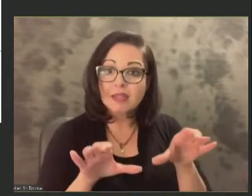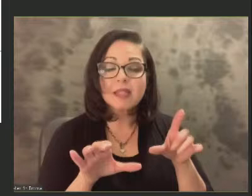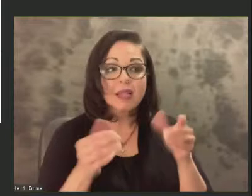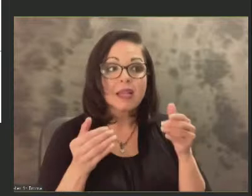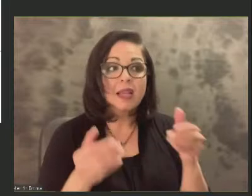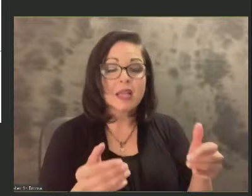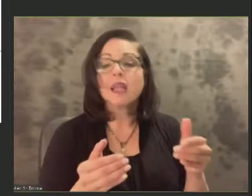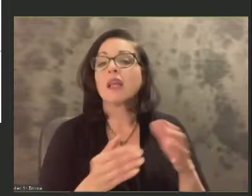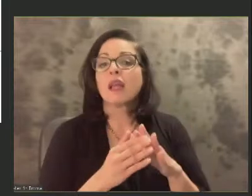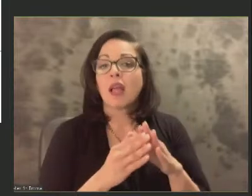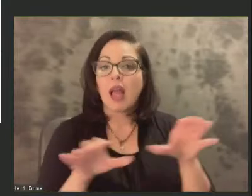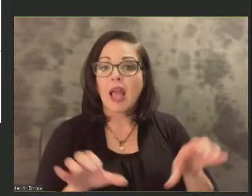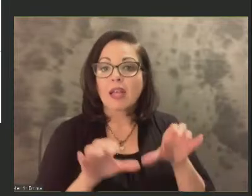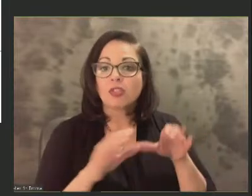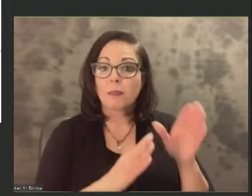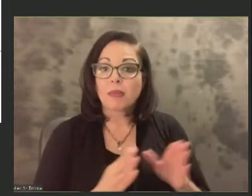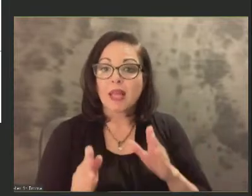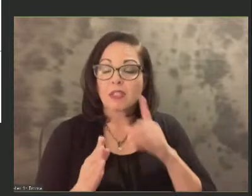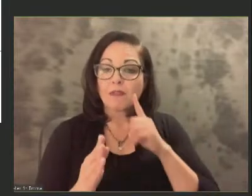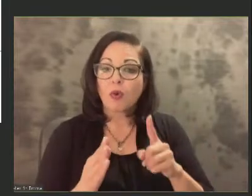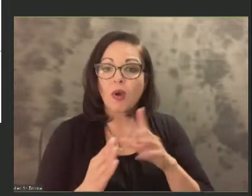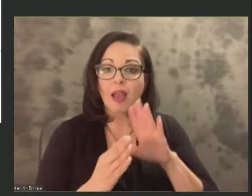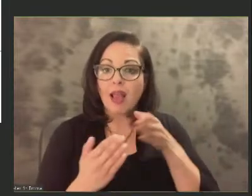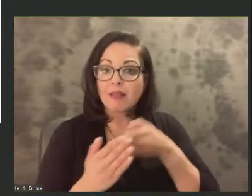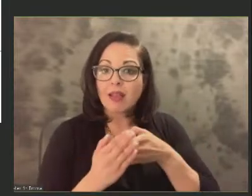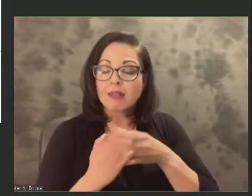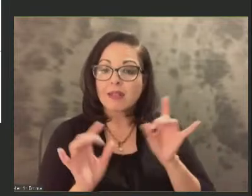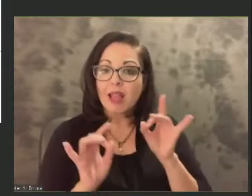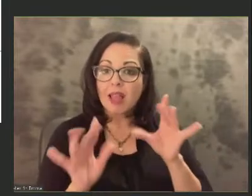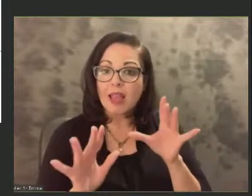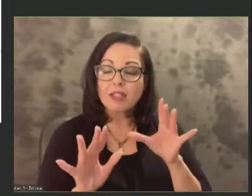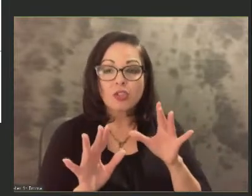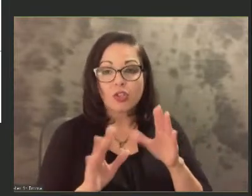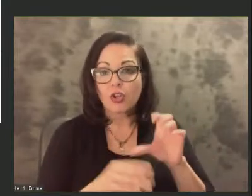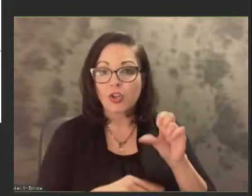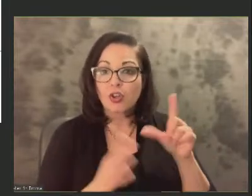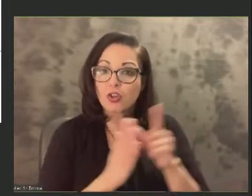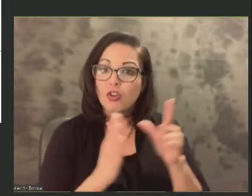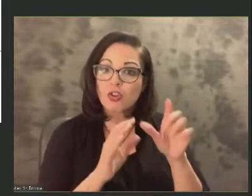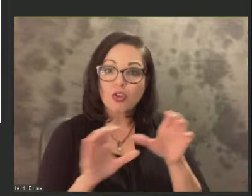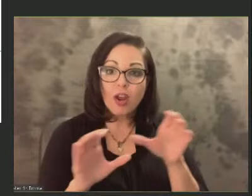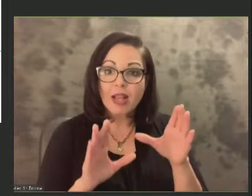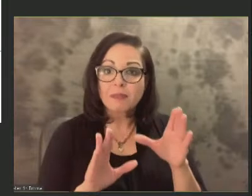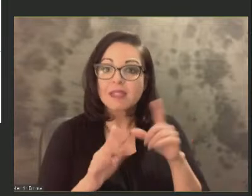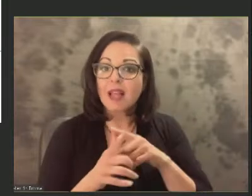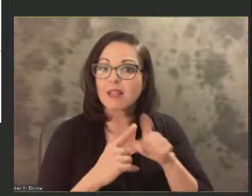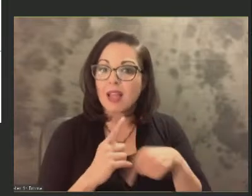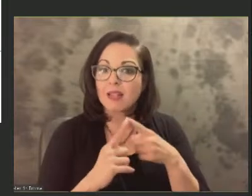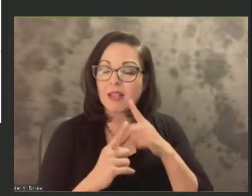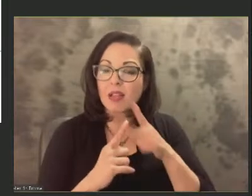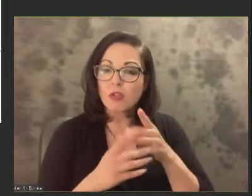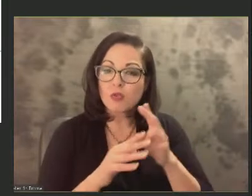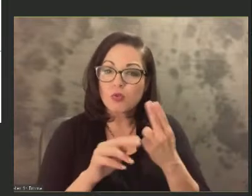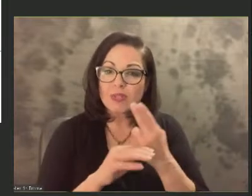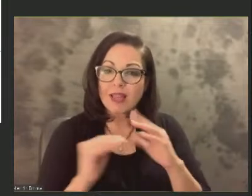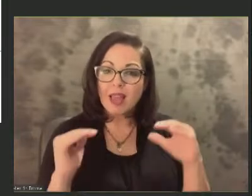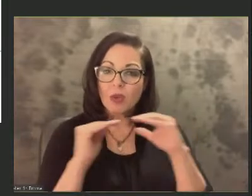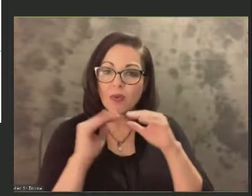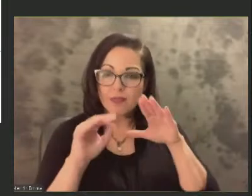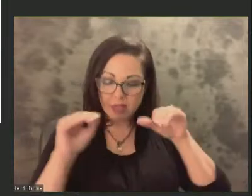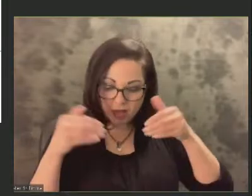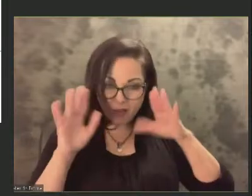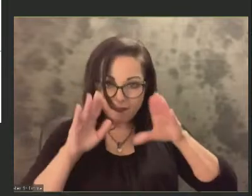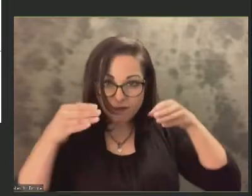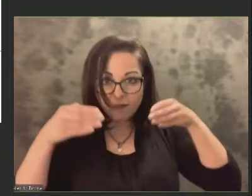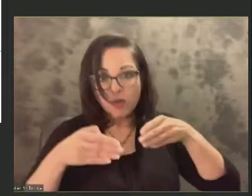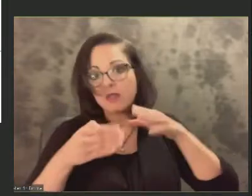to discrimination and hate crimes, as we saw in this pandemic, and using an equity-centered approach to create future